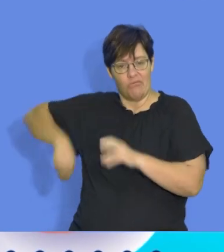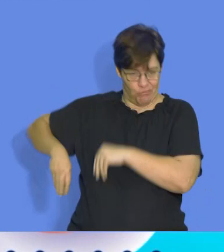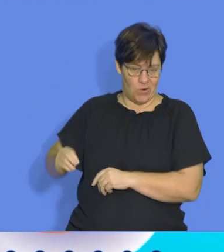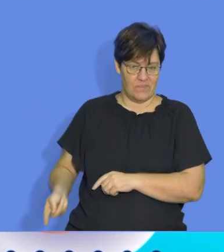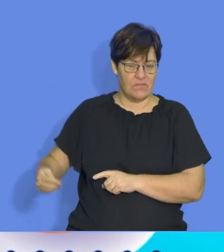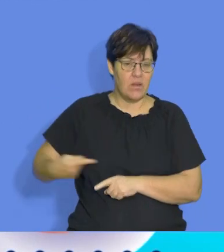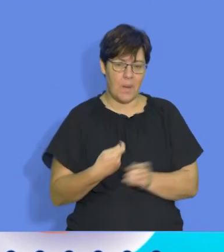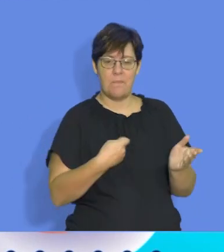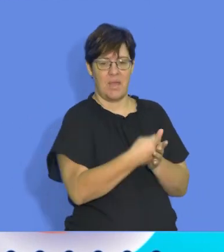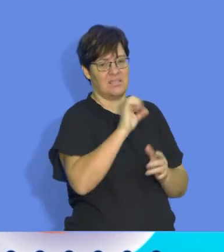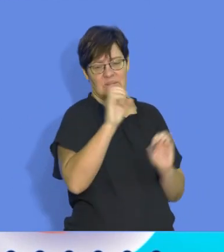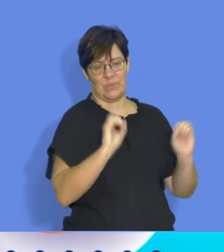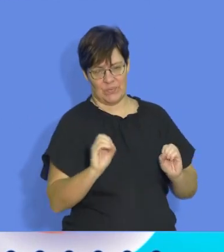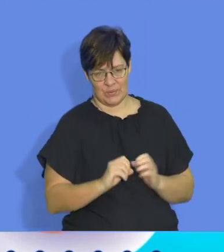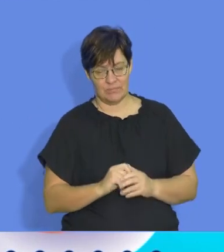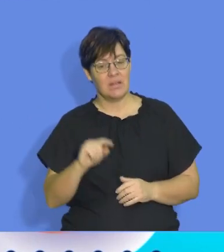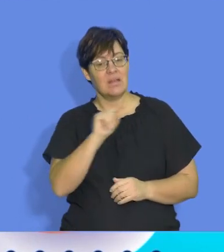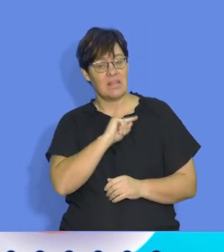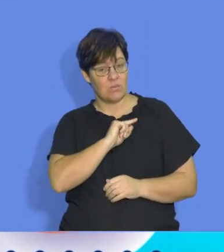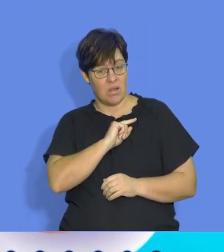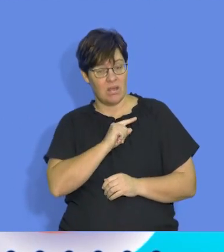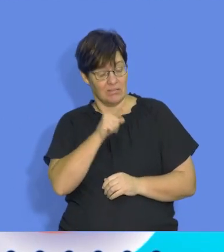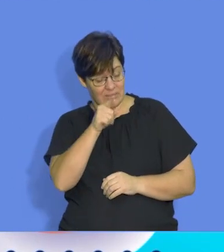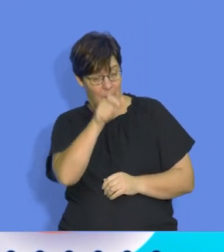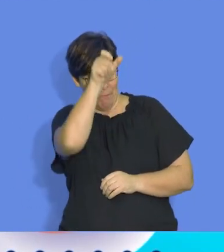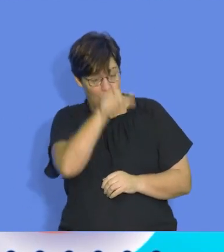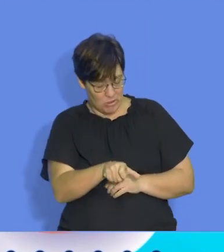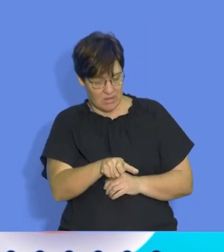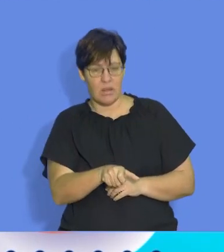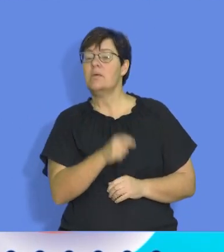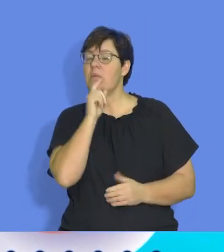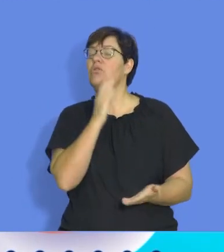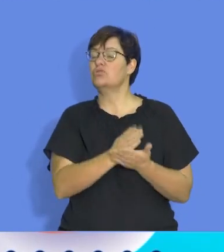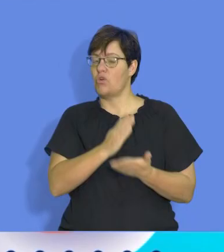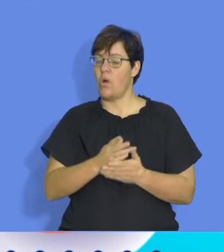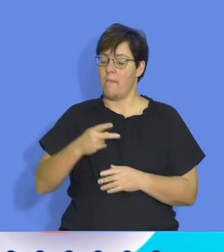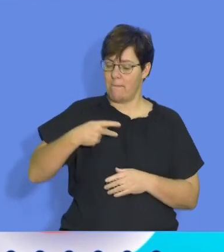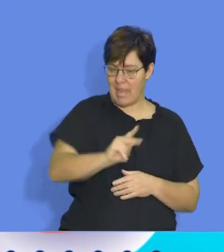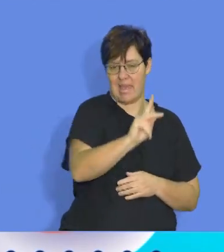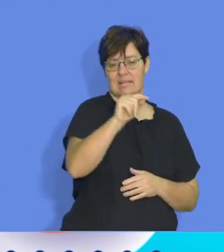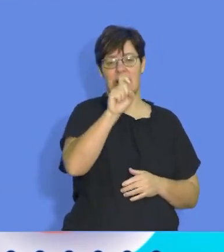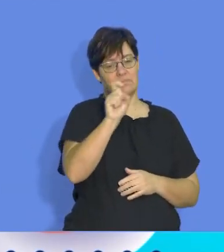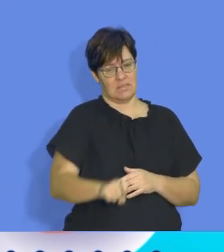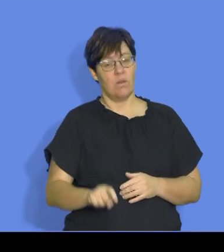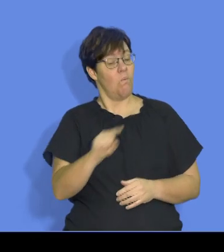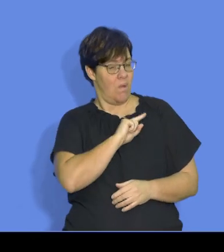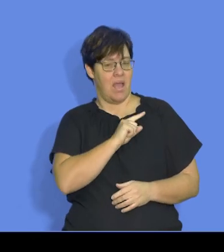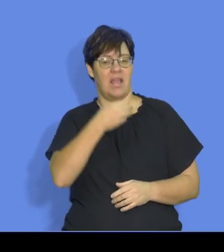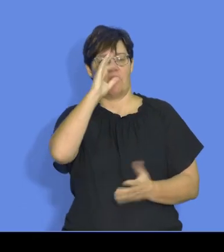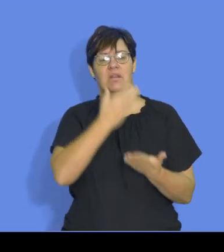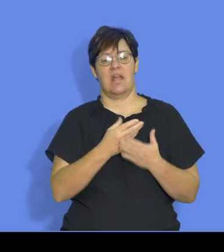important for you as Joe citizen to ensure that you pay your taxes.